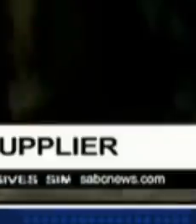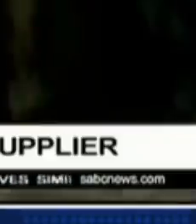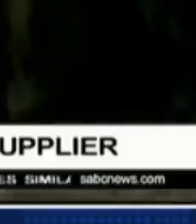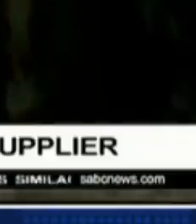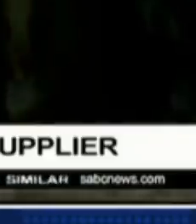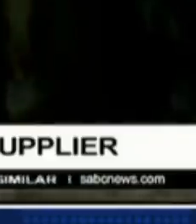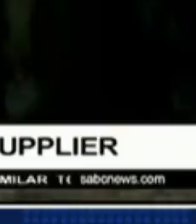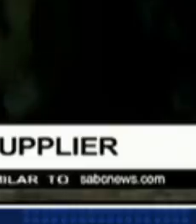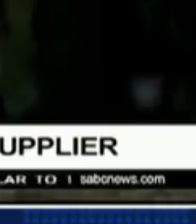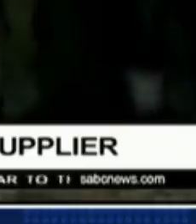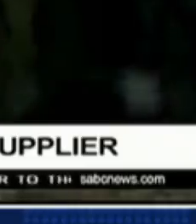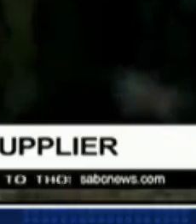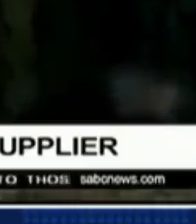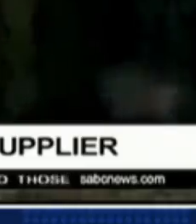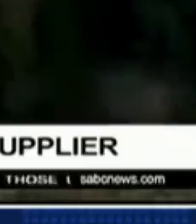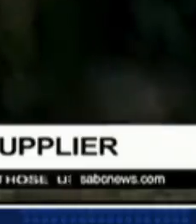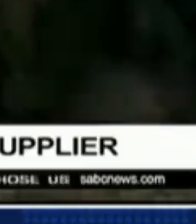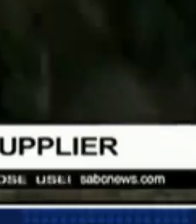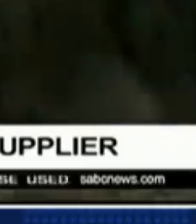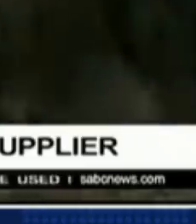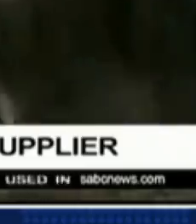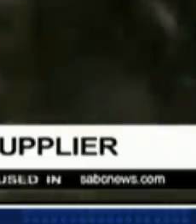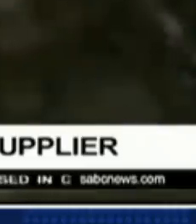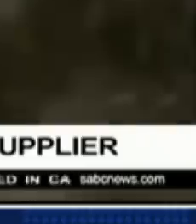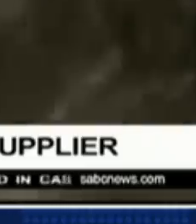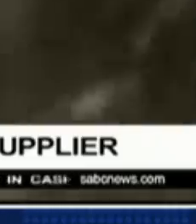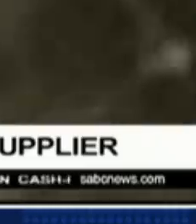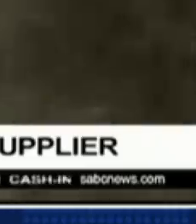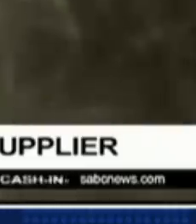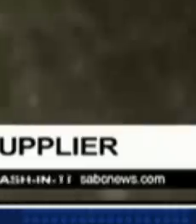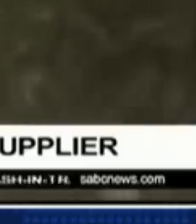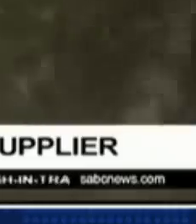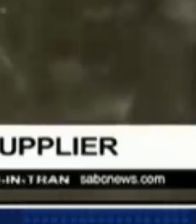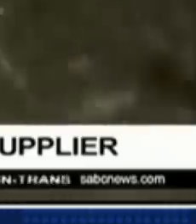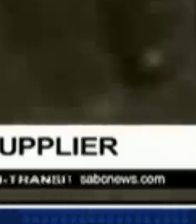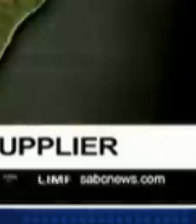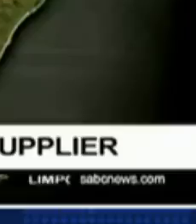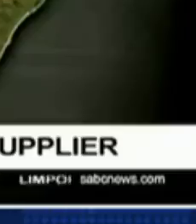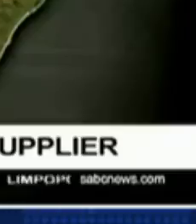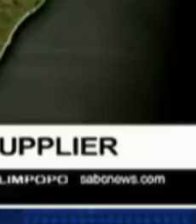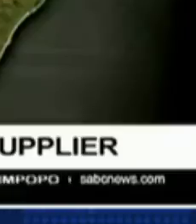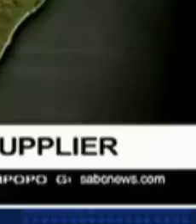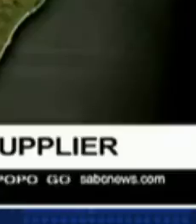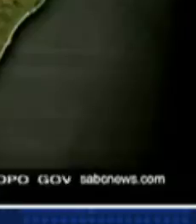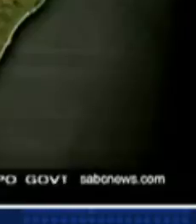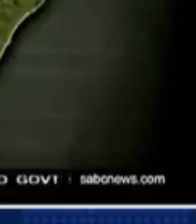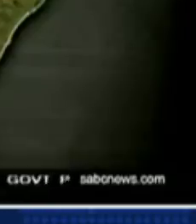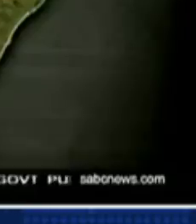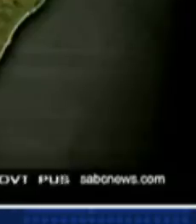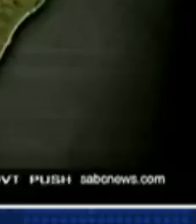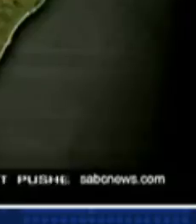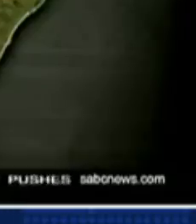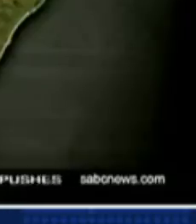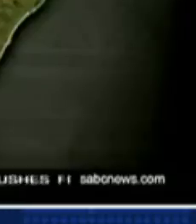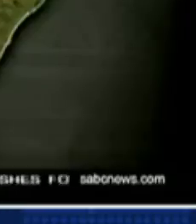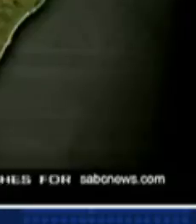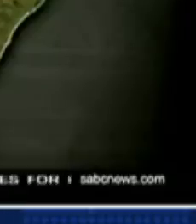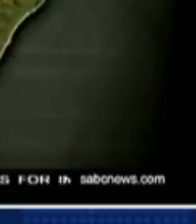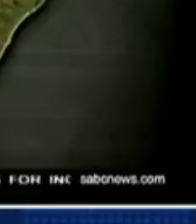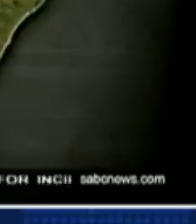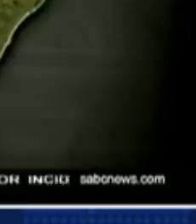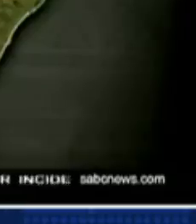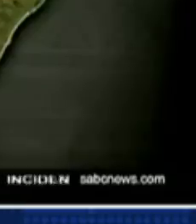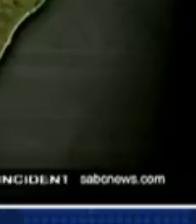underground with illegal miners. It's a mammoth task to try and get them to help you, because in order to